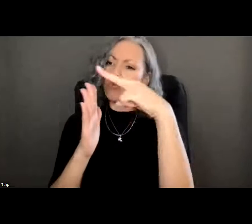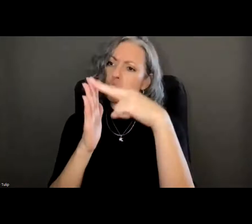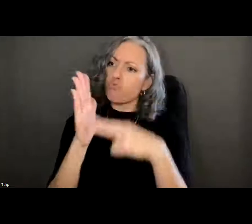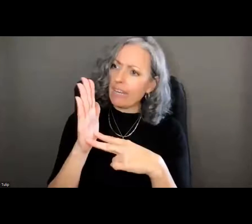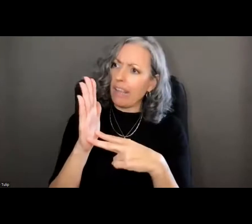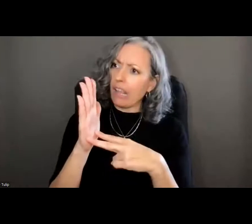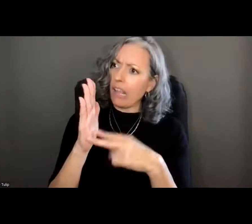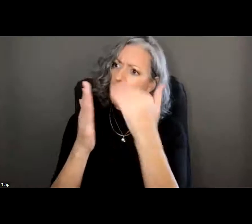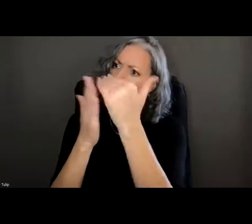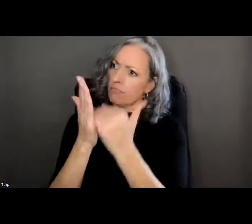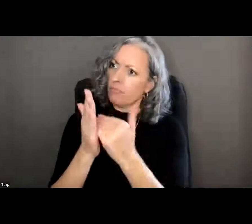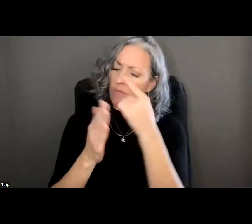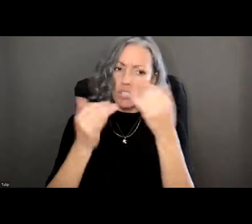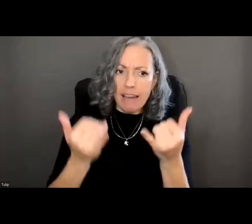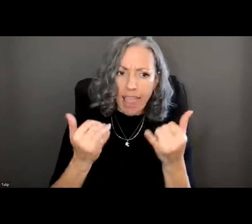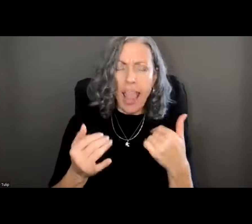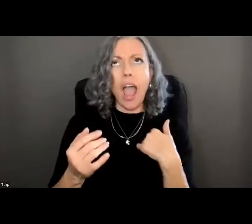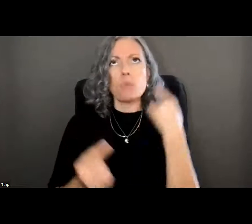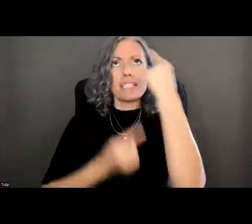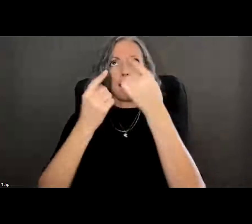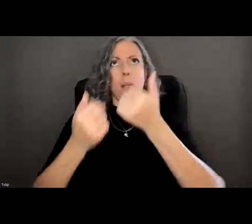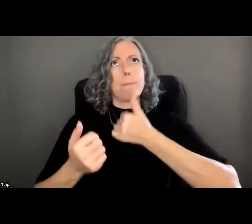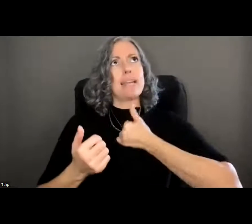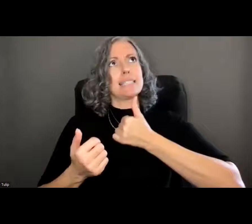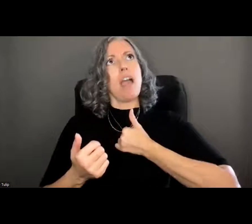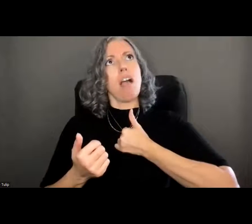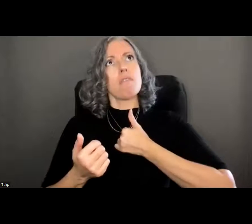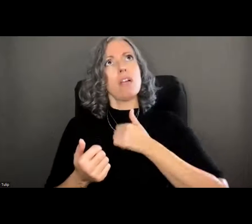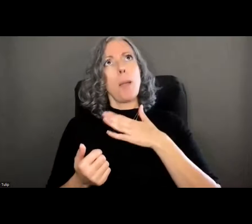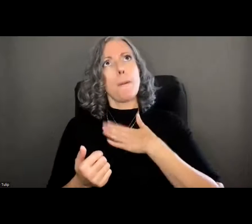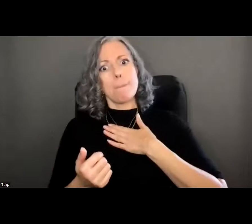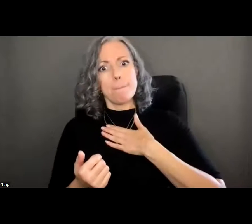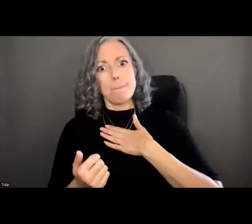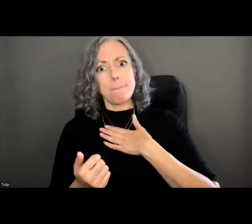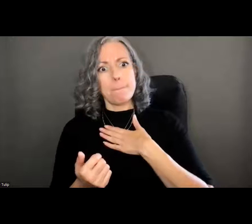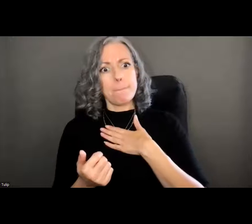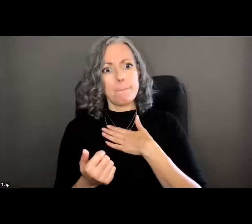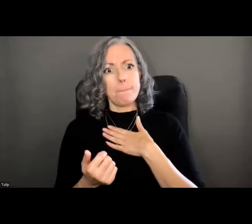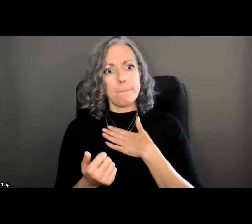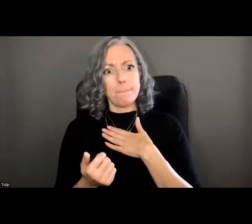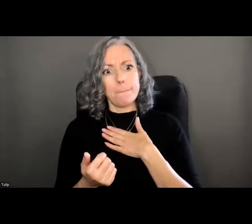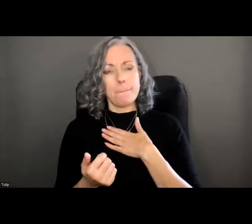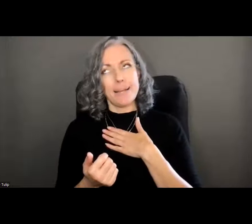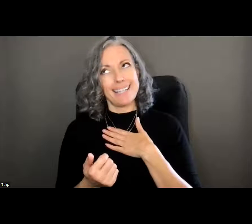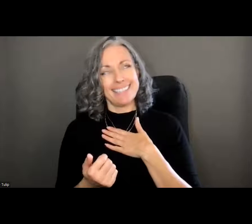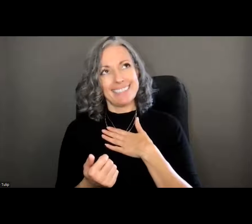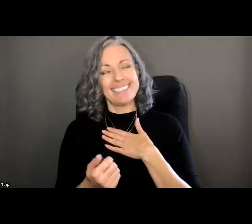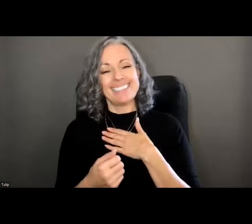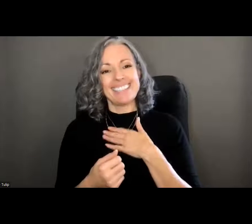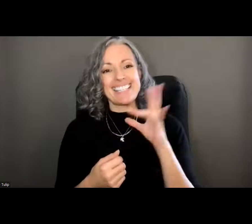agenda, was thinking about my own 70, probably he would not want me to say this, but